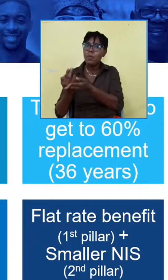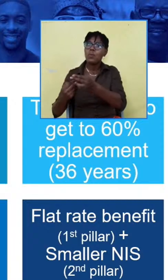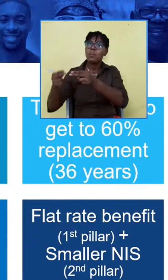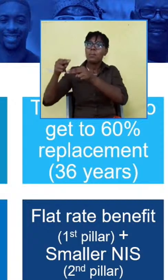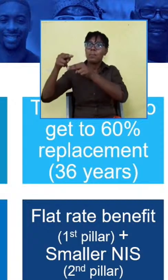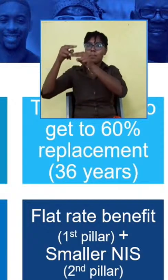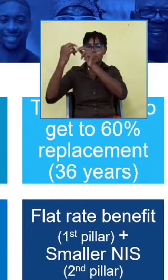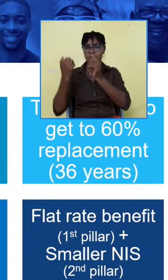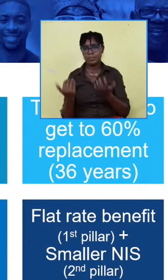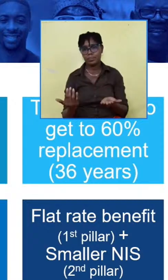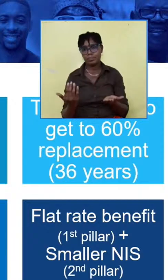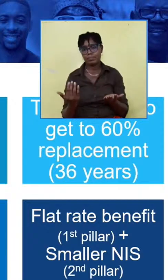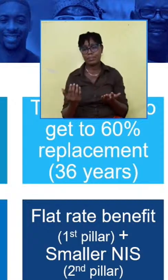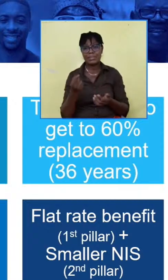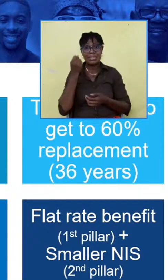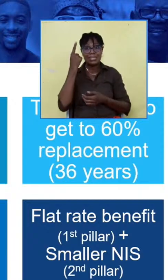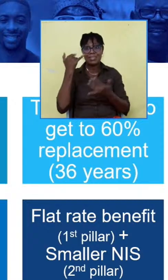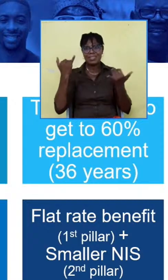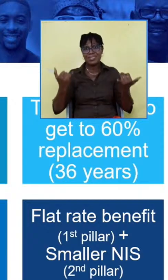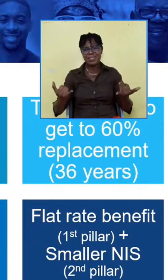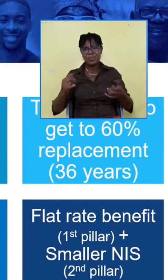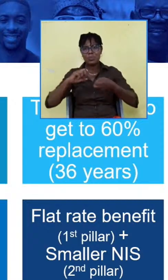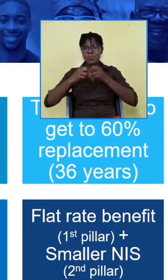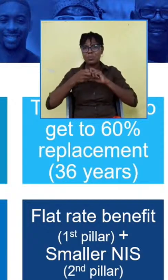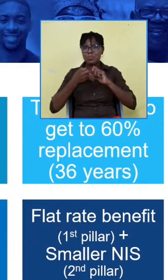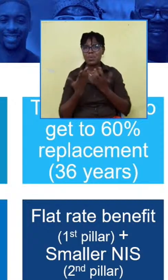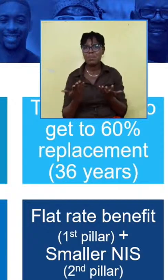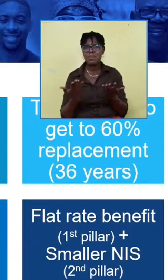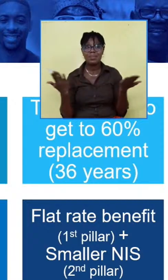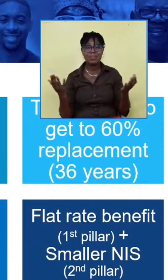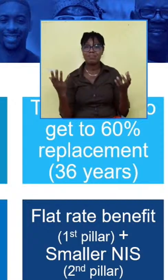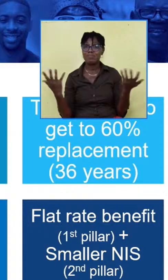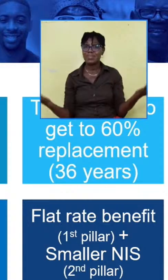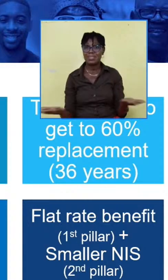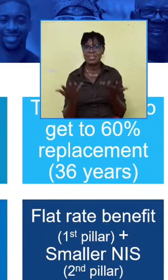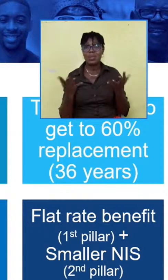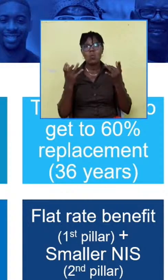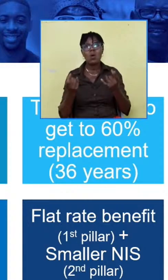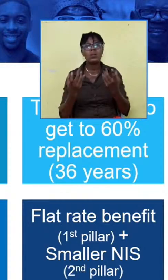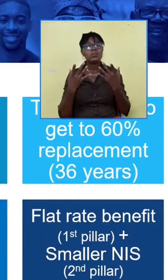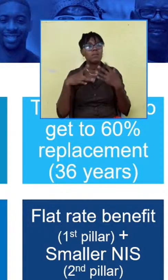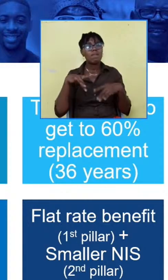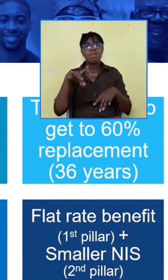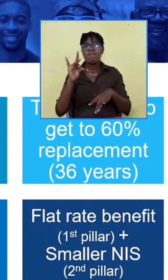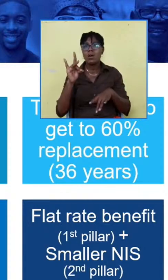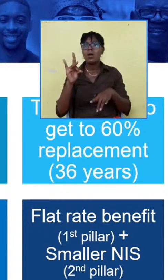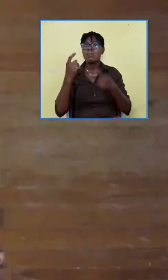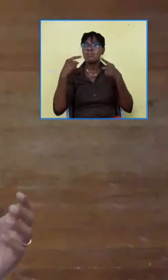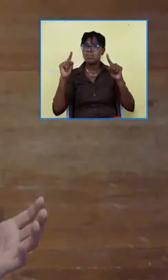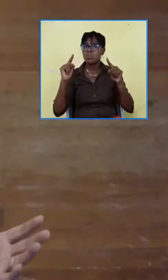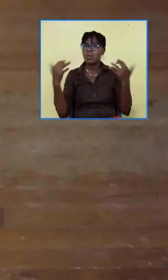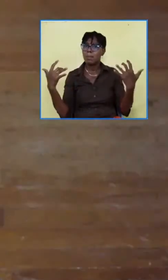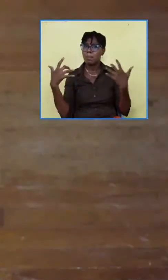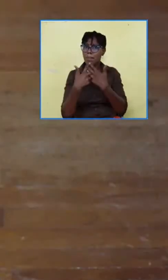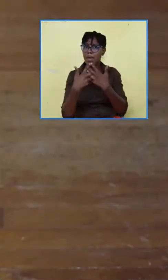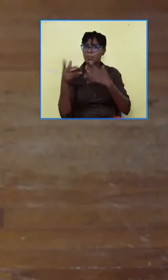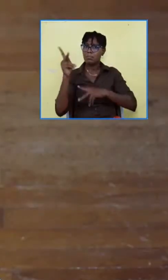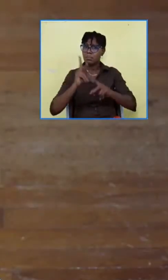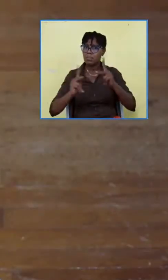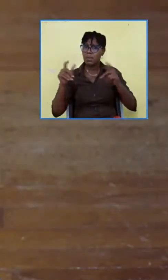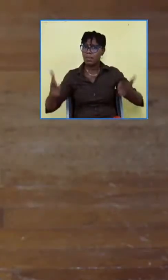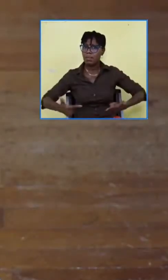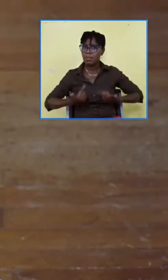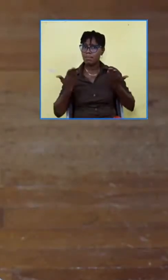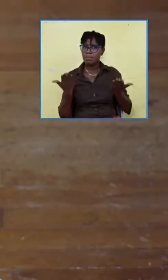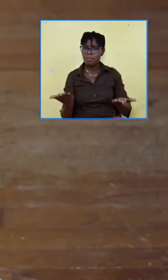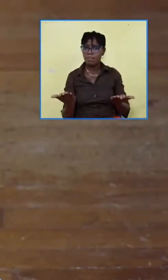earlier, it's a Barbados problem, and we really want to find a solution that fits Barbados in 2022 to